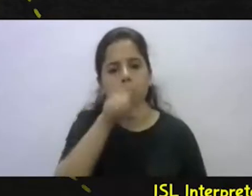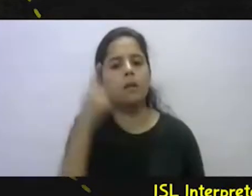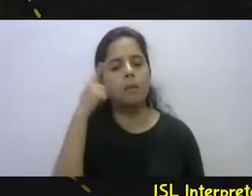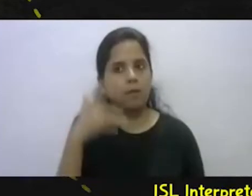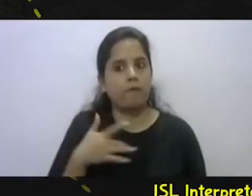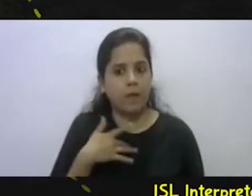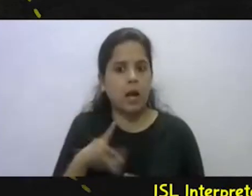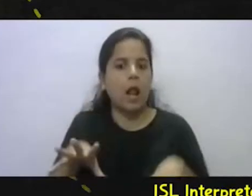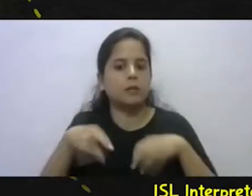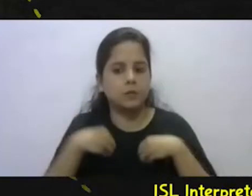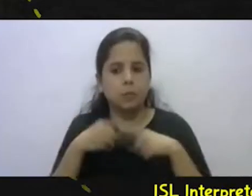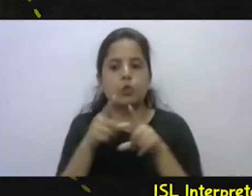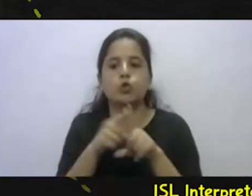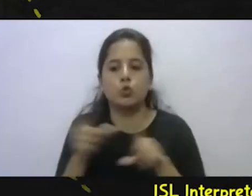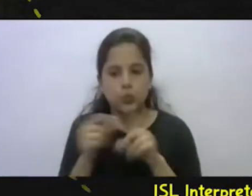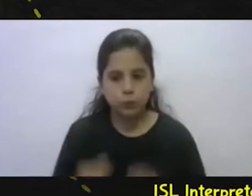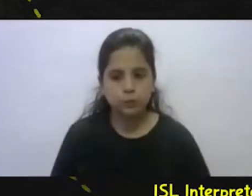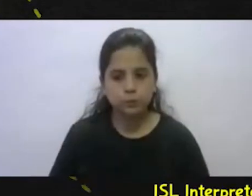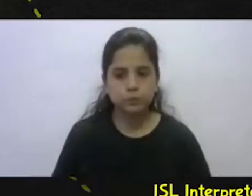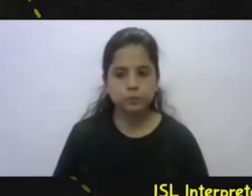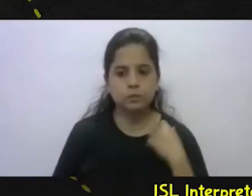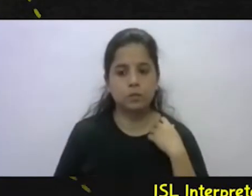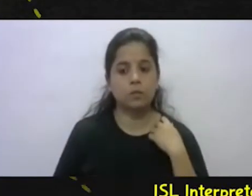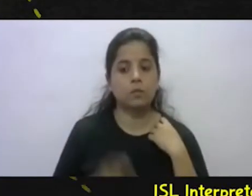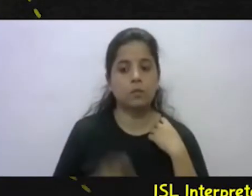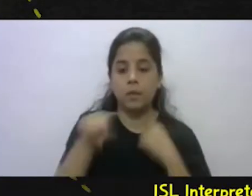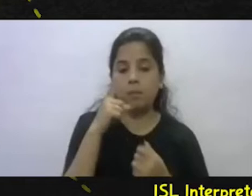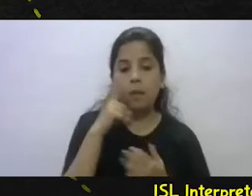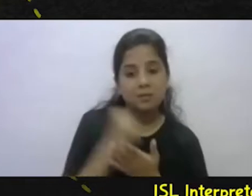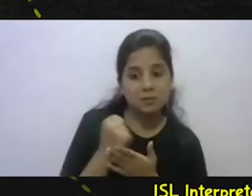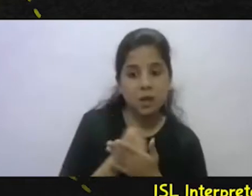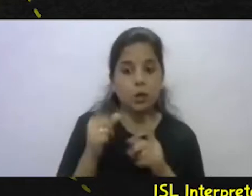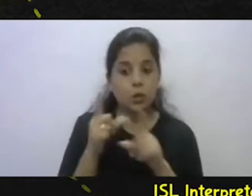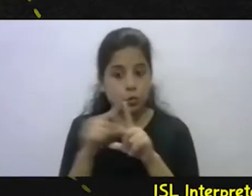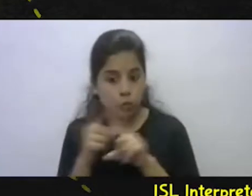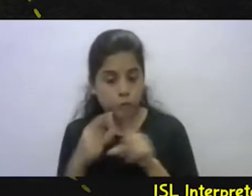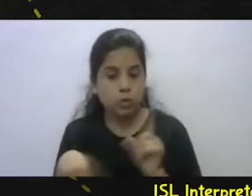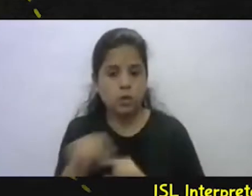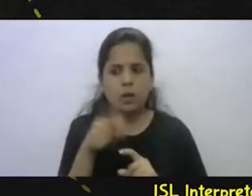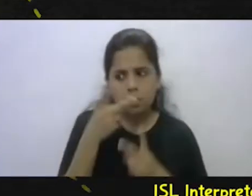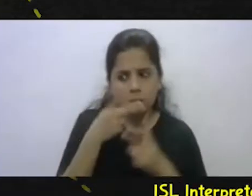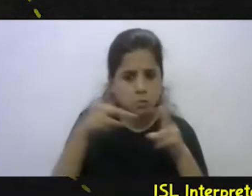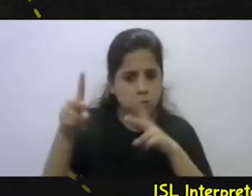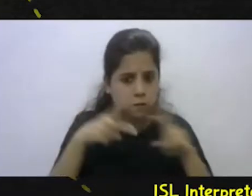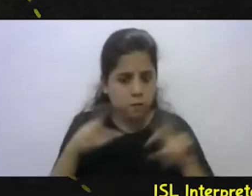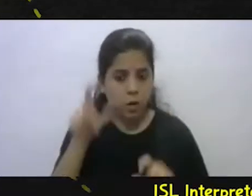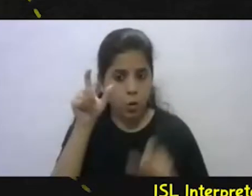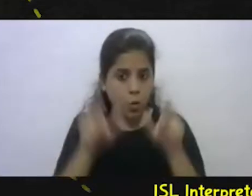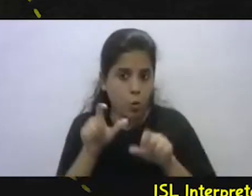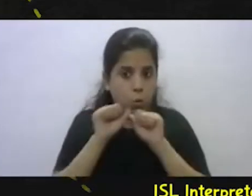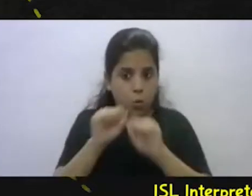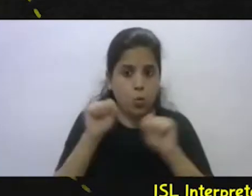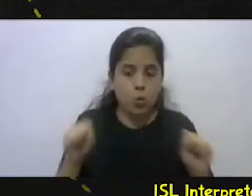to accept a certain kind of data. So when people are trying to even diversify